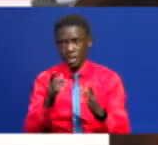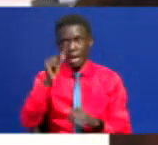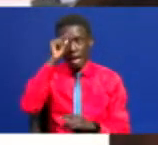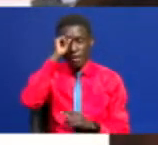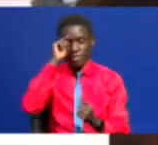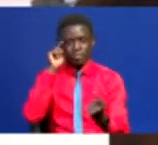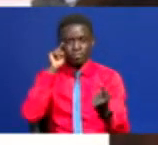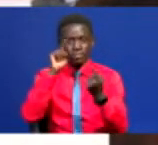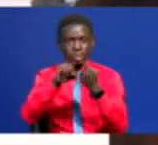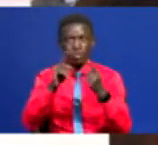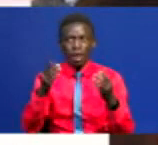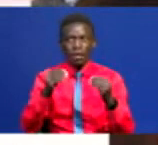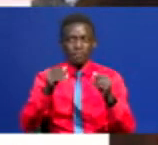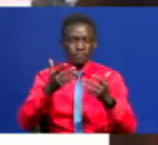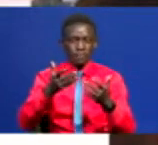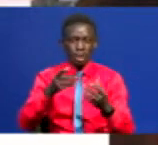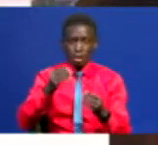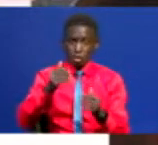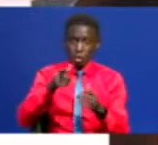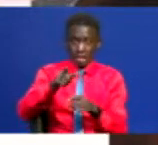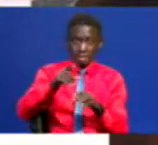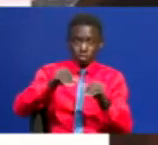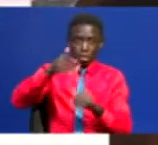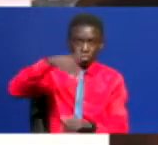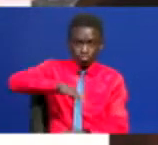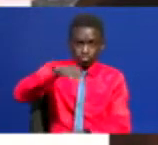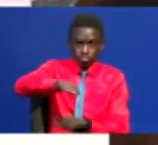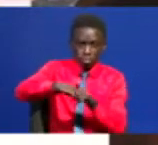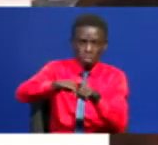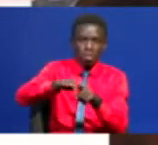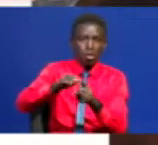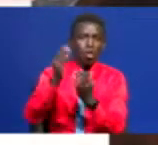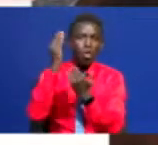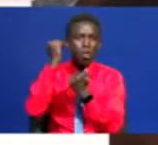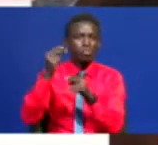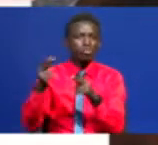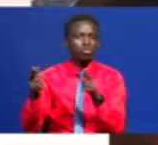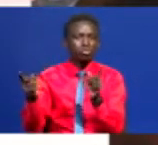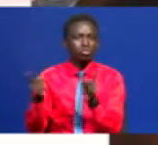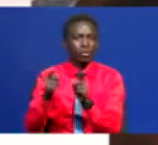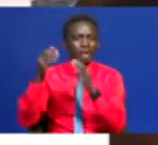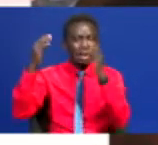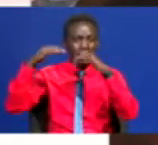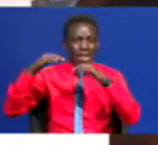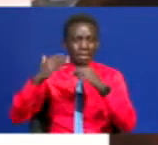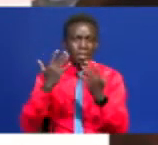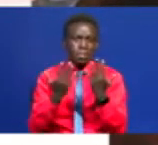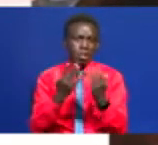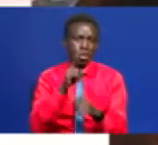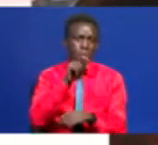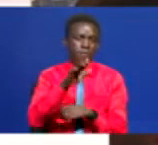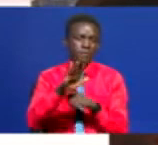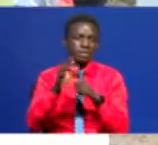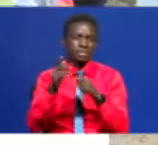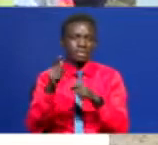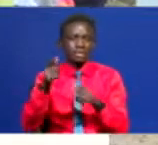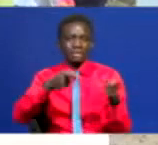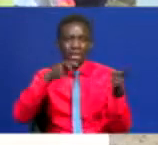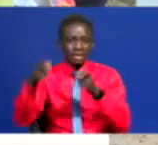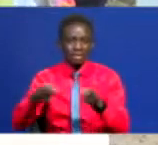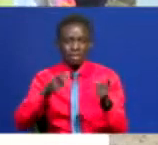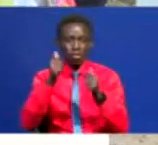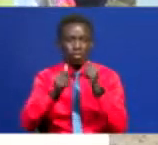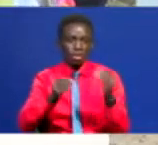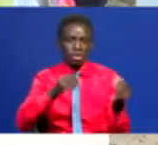of fertilizer for short rains, approximately 100,000 metric tons, which will be distributed to farmers. The